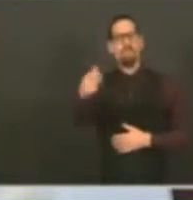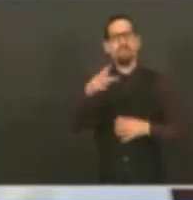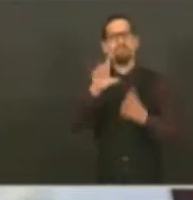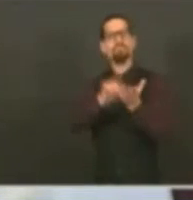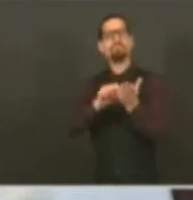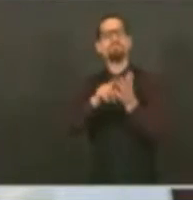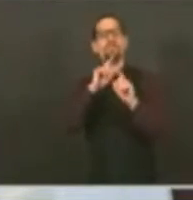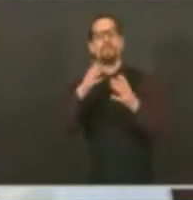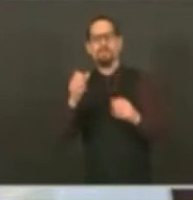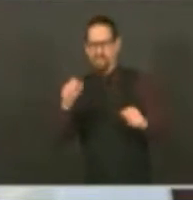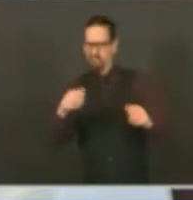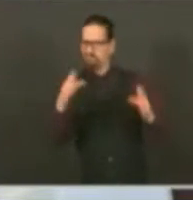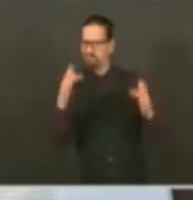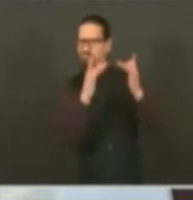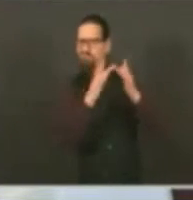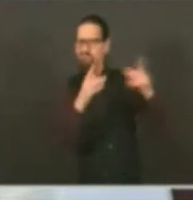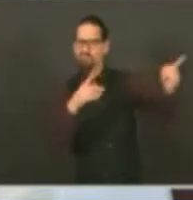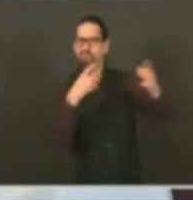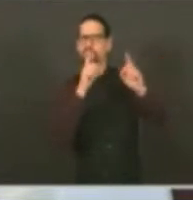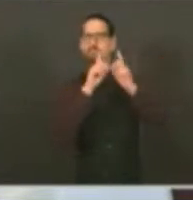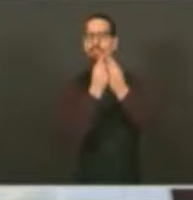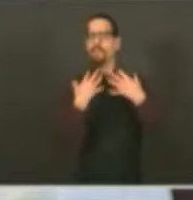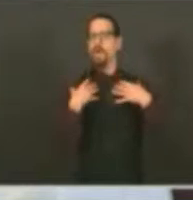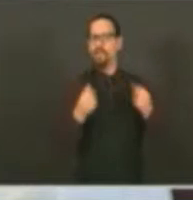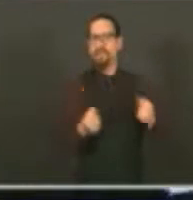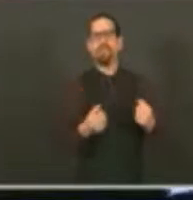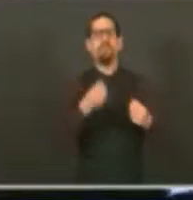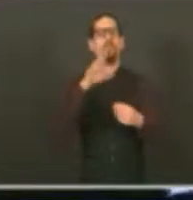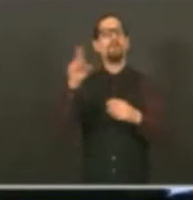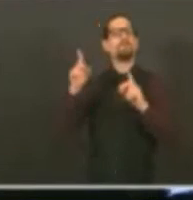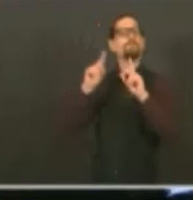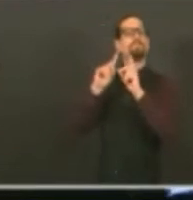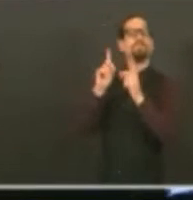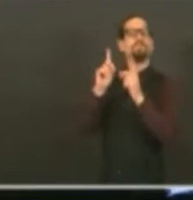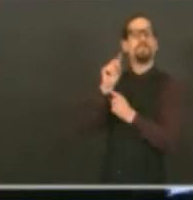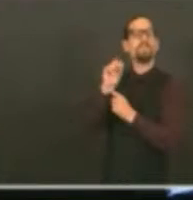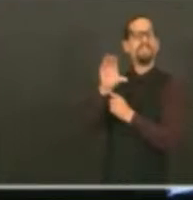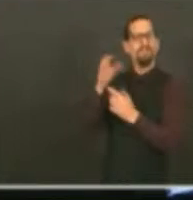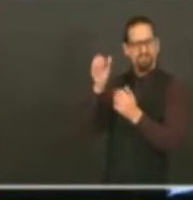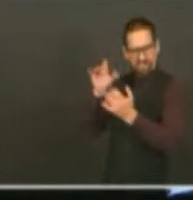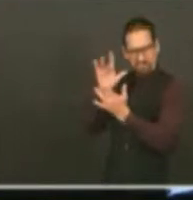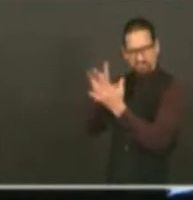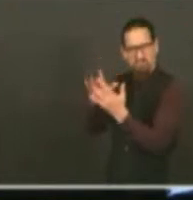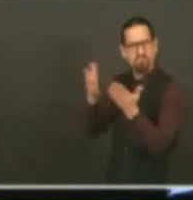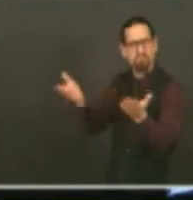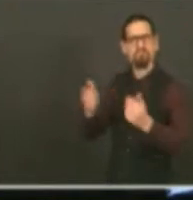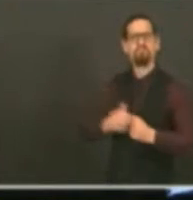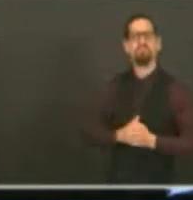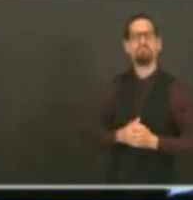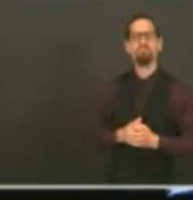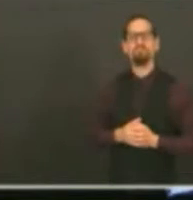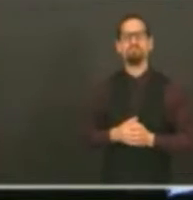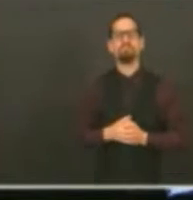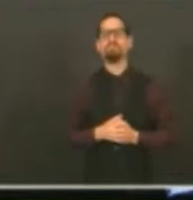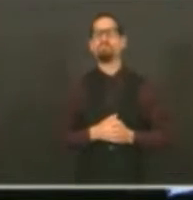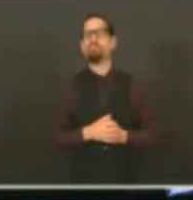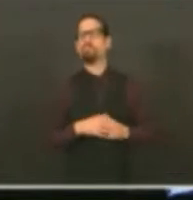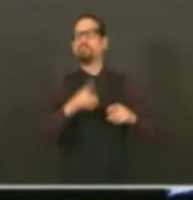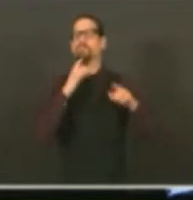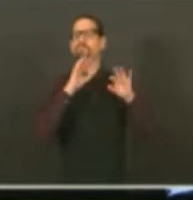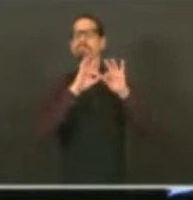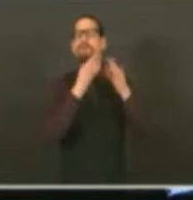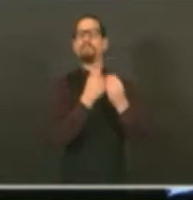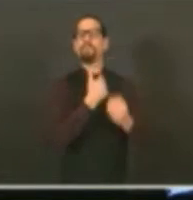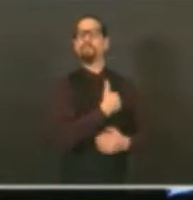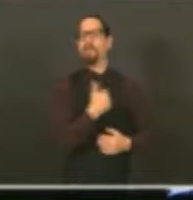provide information as needed. From people in the community, family members and such. Yeah. Has anyone died at the ACI from COVID that we